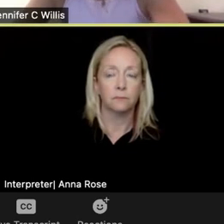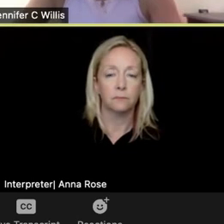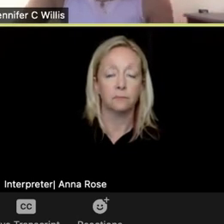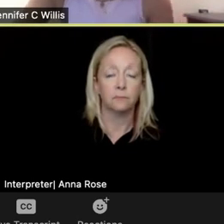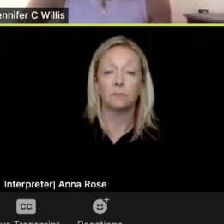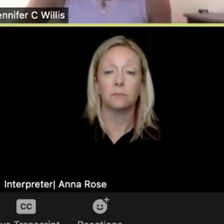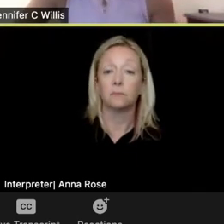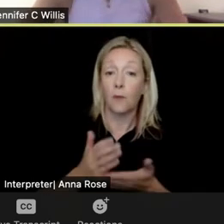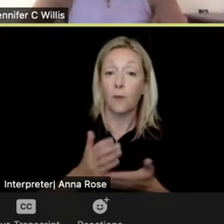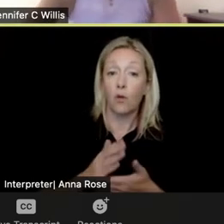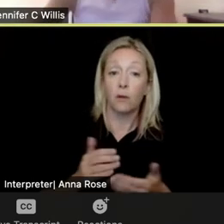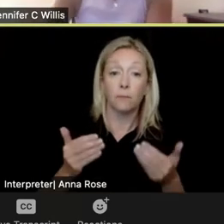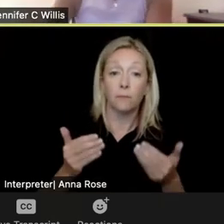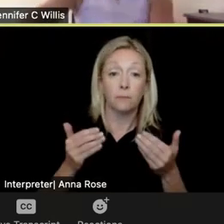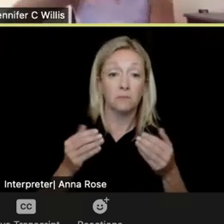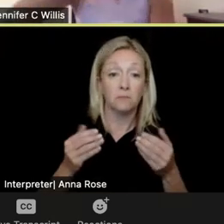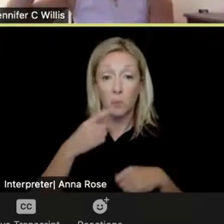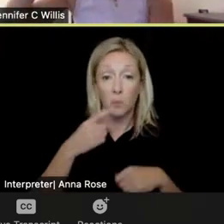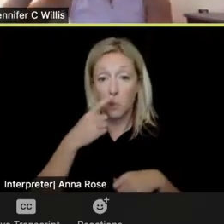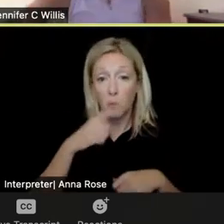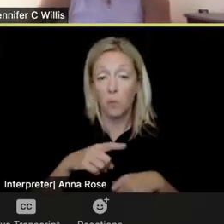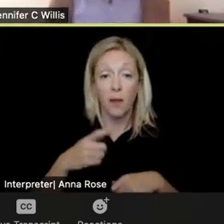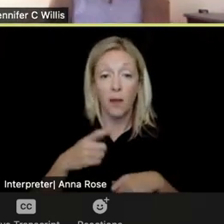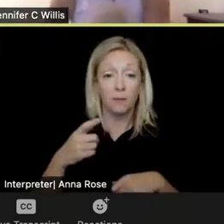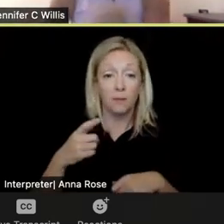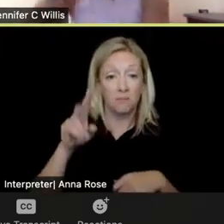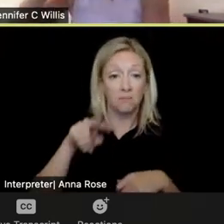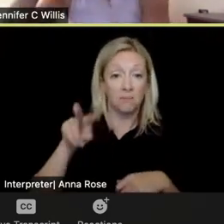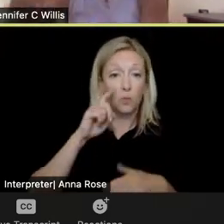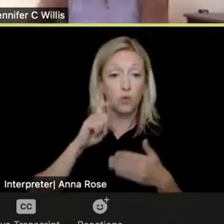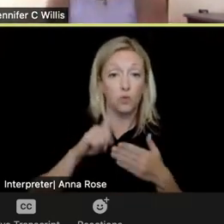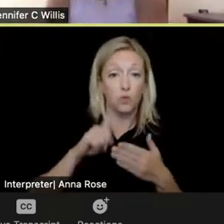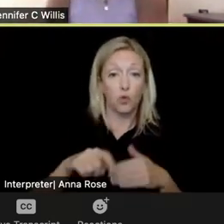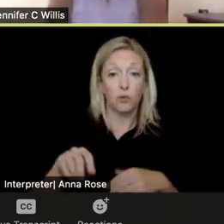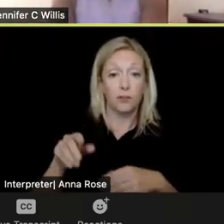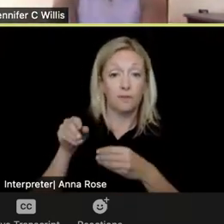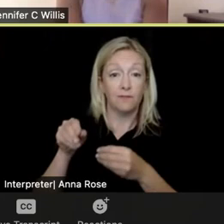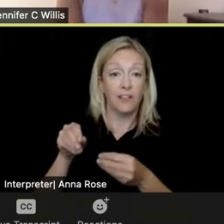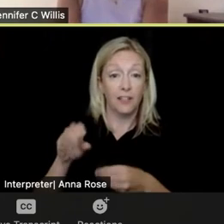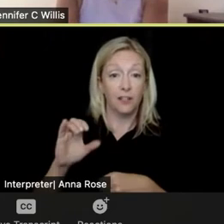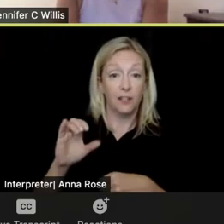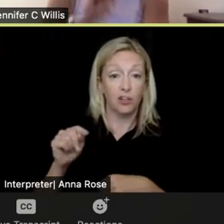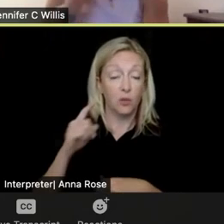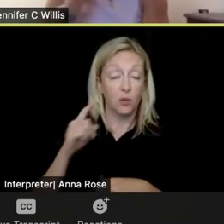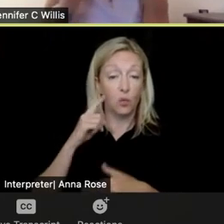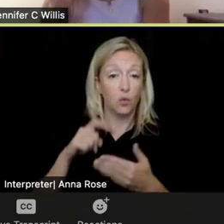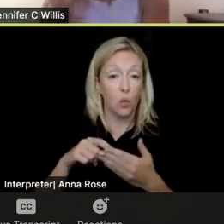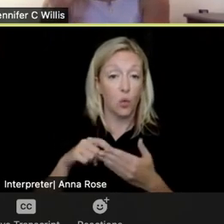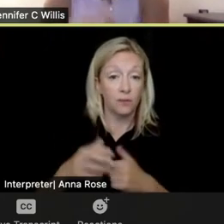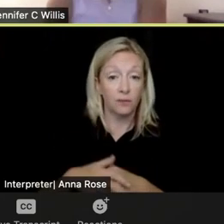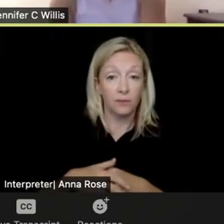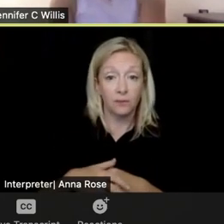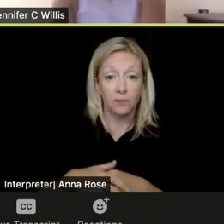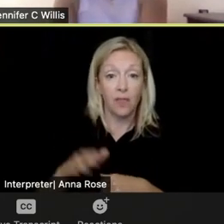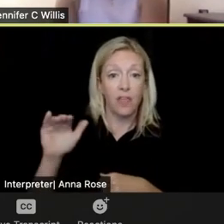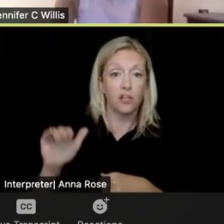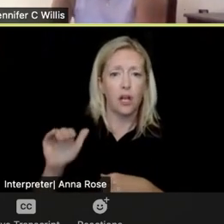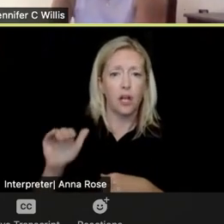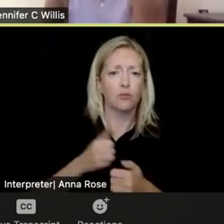All right, so if people want to go ahead and real quick, throw some things in the chat box. What did you see in that video? What were some things that that child